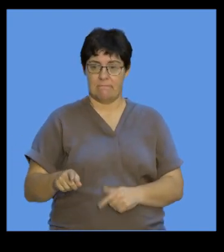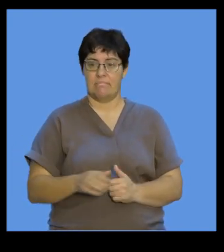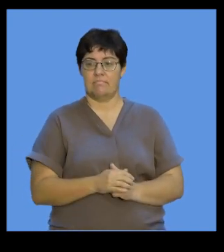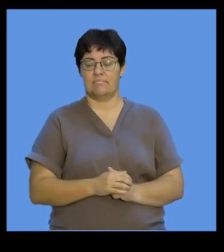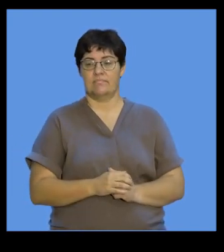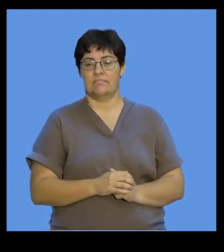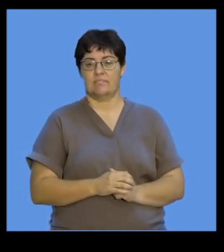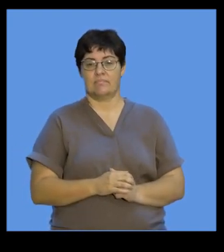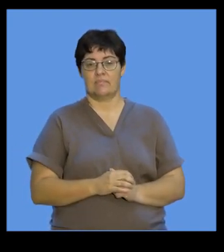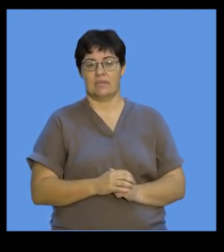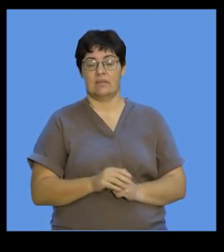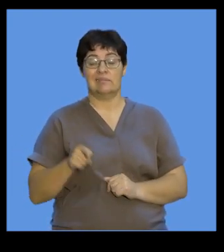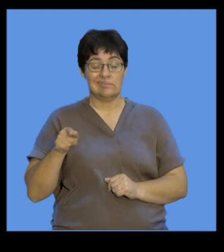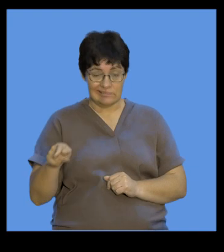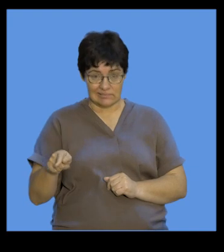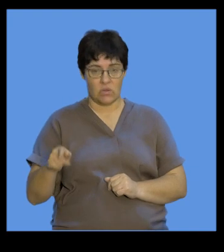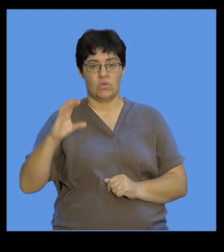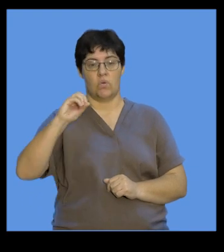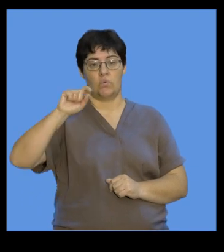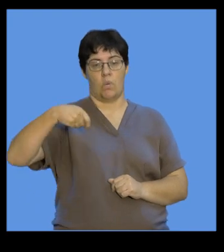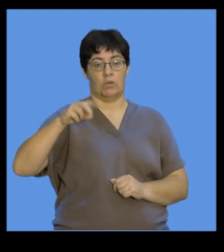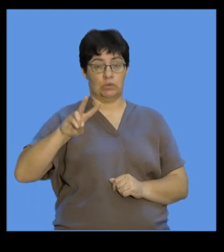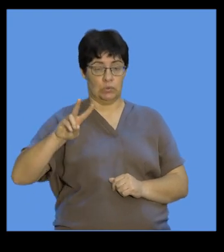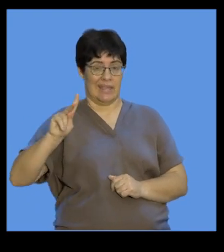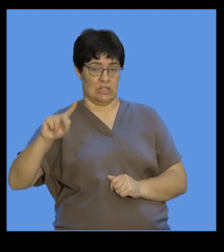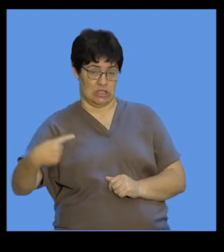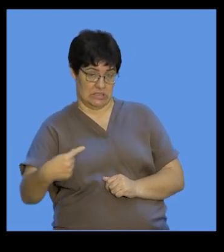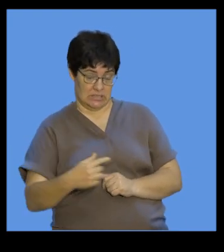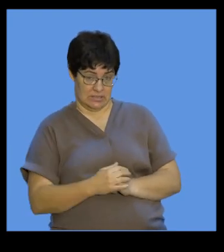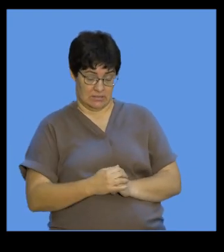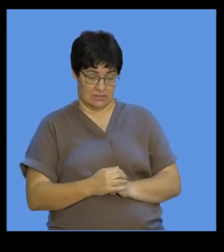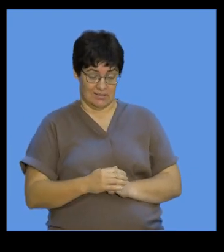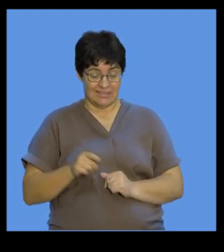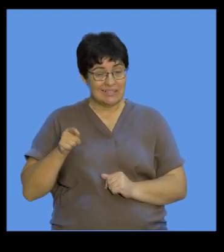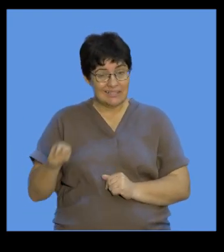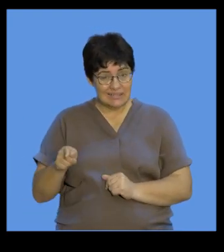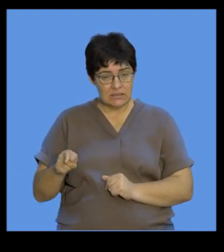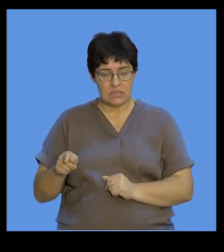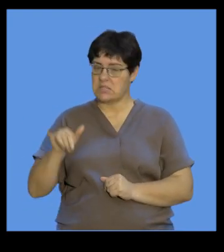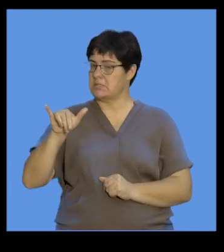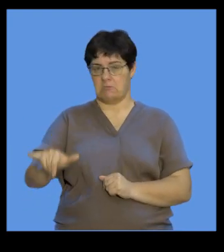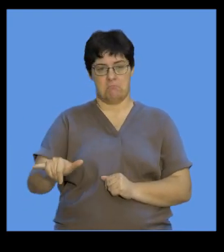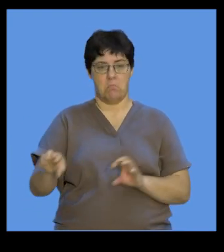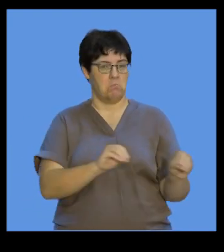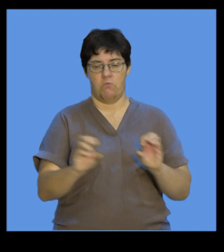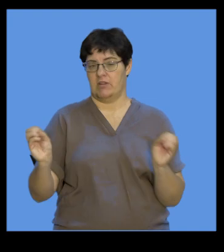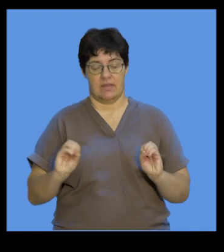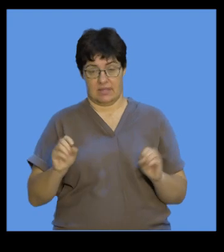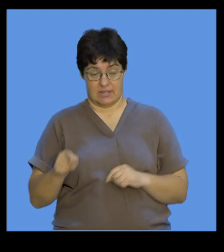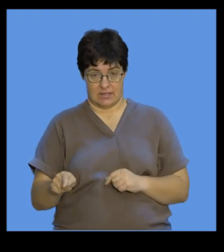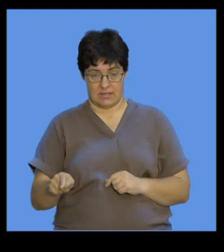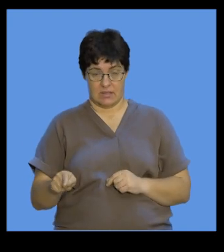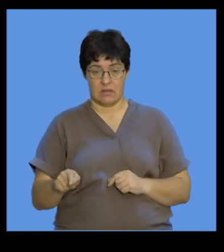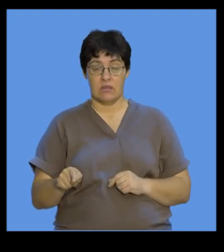container. That's 0.2 kilograms. It's stationary. When the ball goes